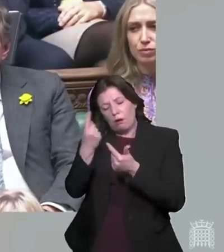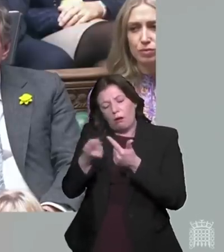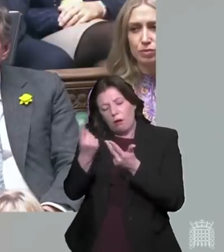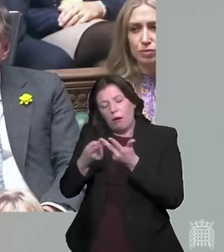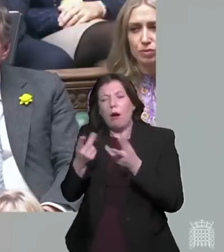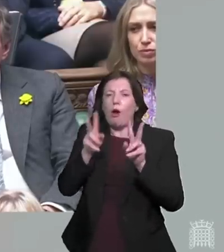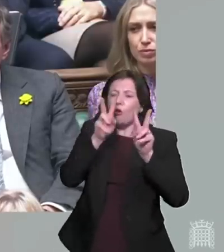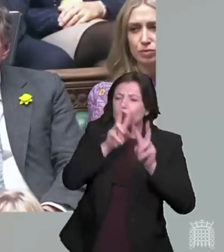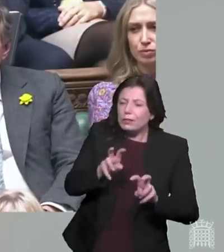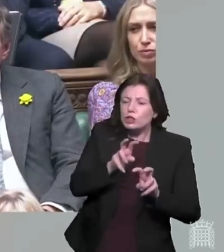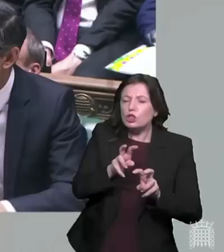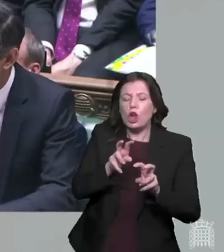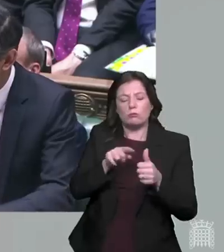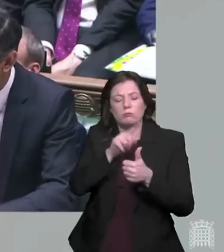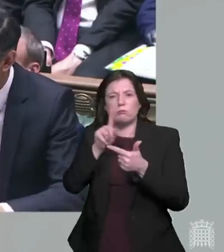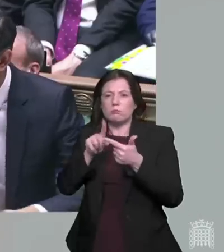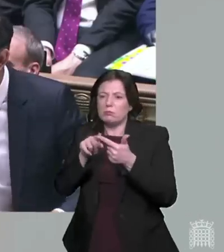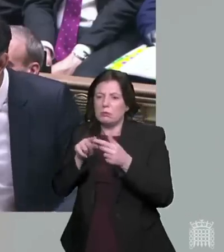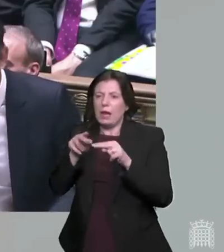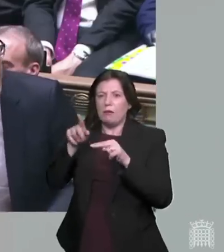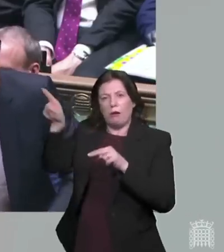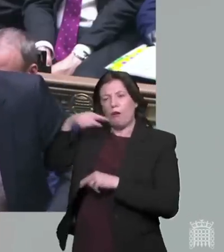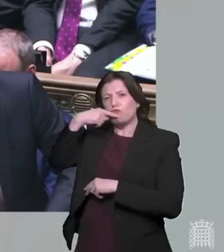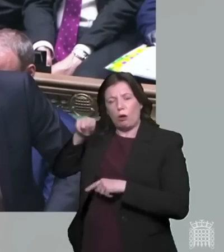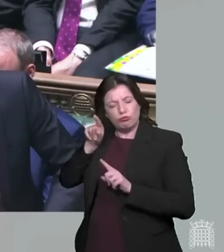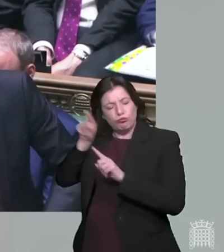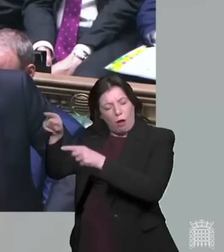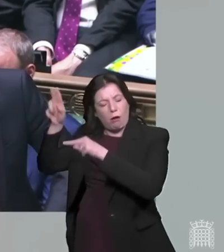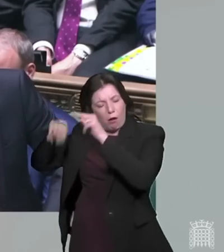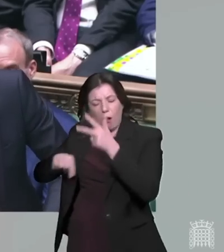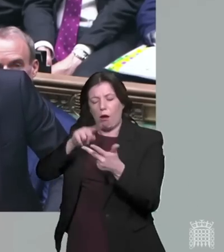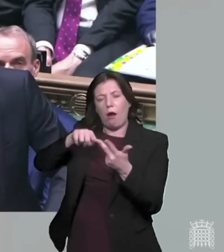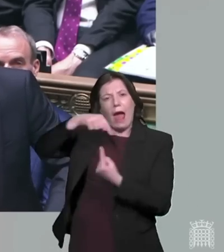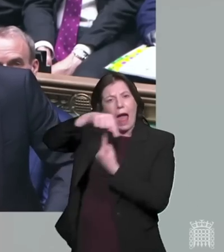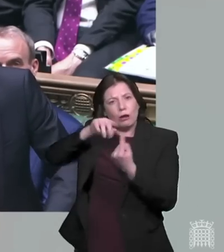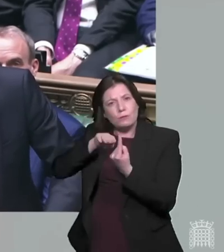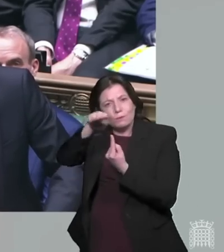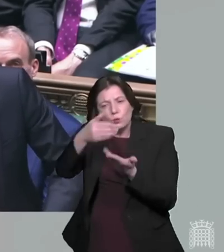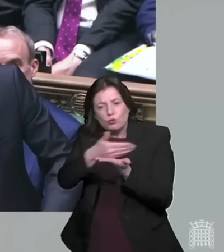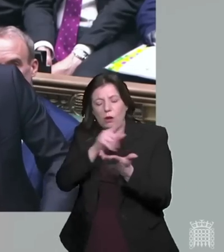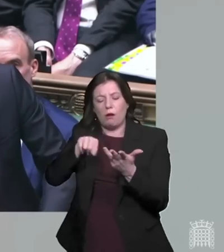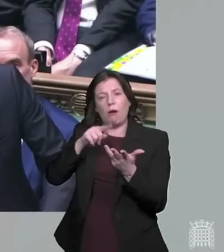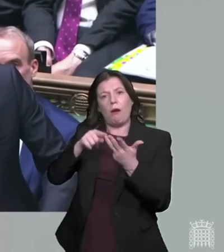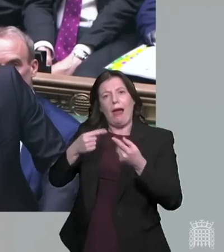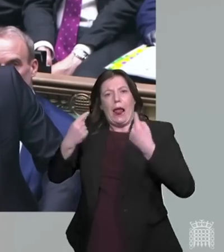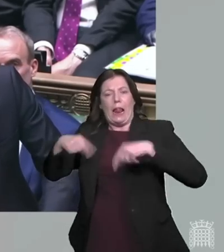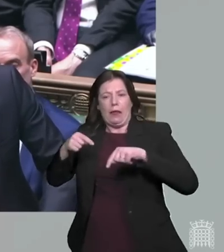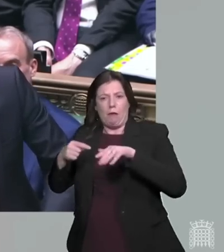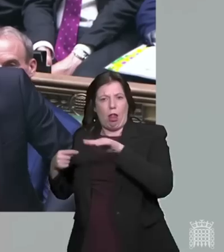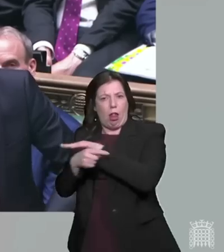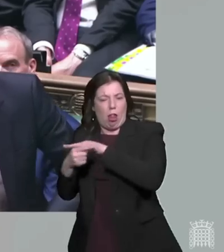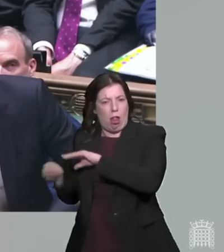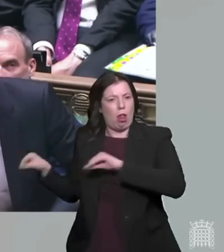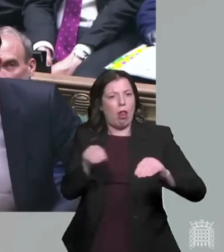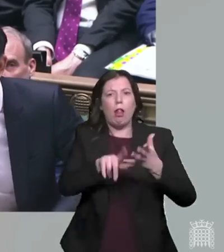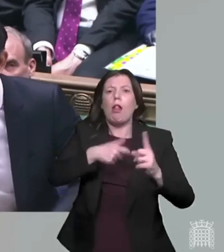research collaboration, but also strengthening our sanctions against Russia, energy security, and crucially, illegal migration. I look forward to those